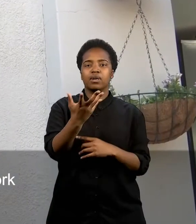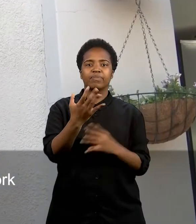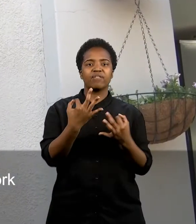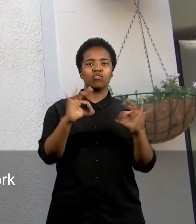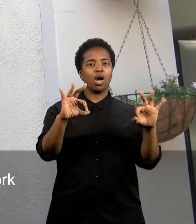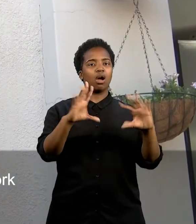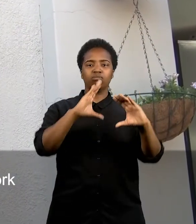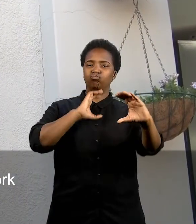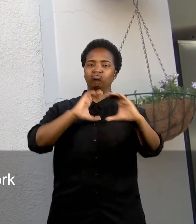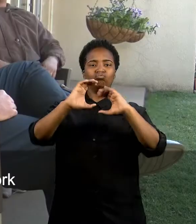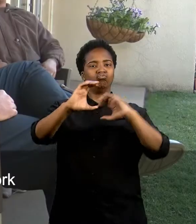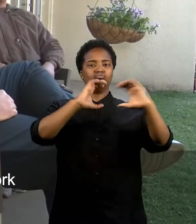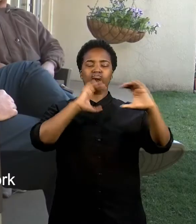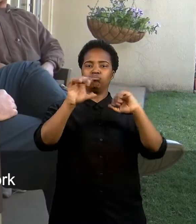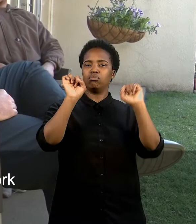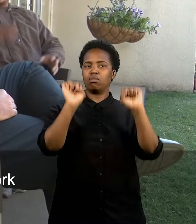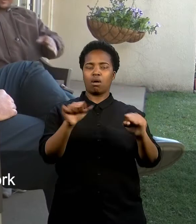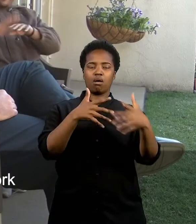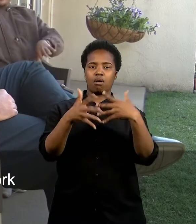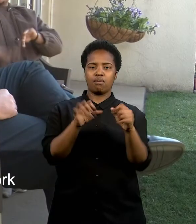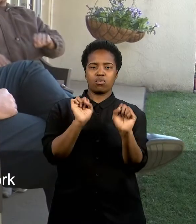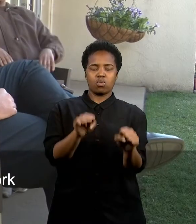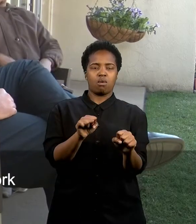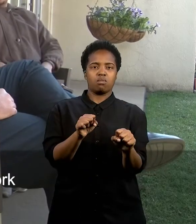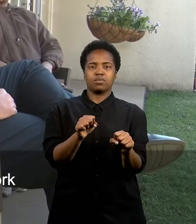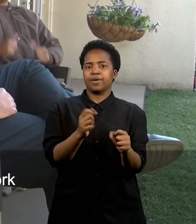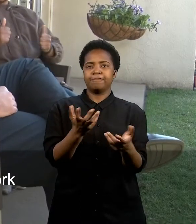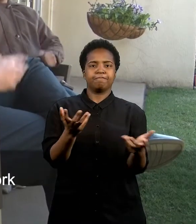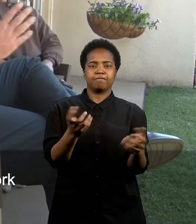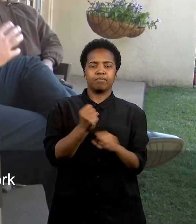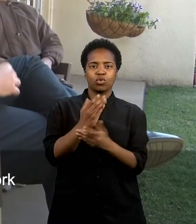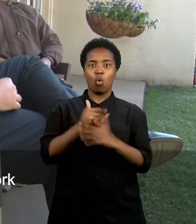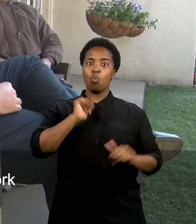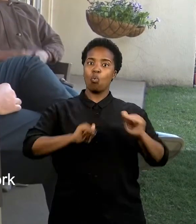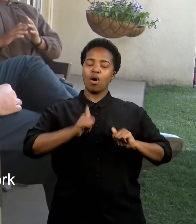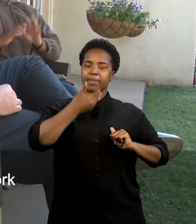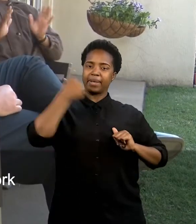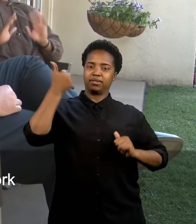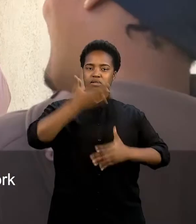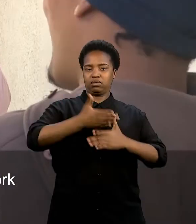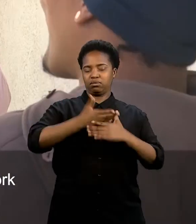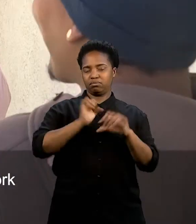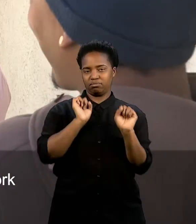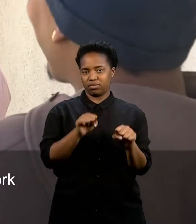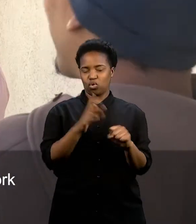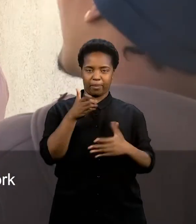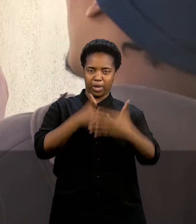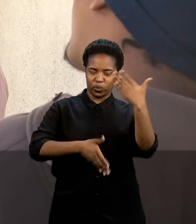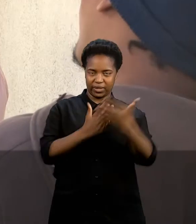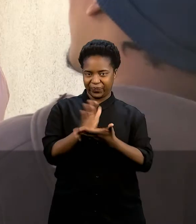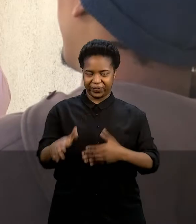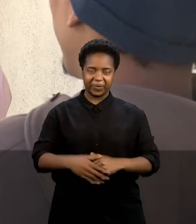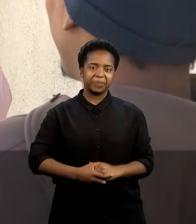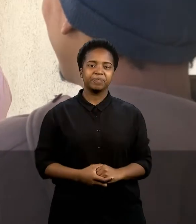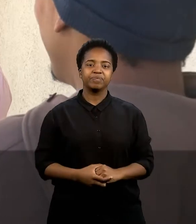be free to communicate in order for them to also perform at their best at work